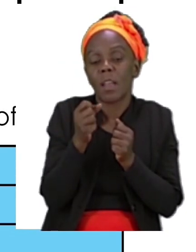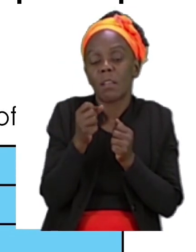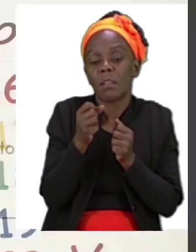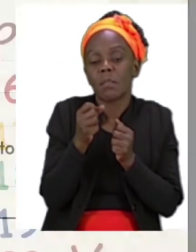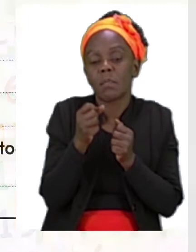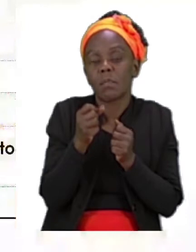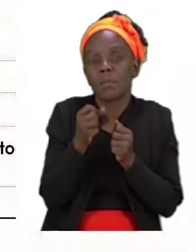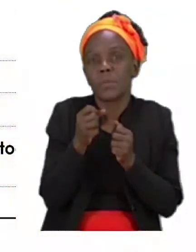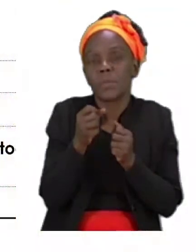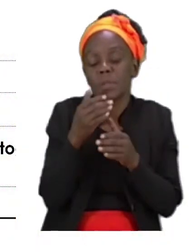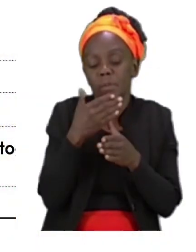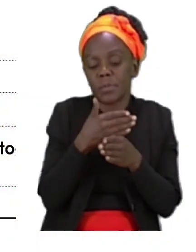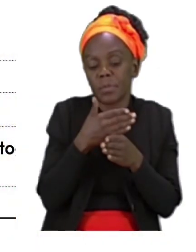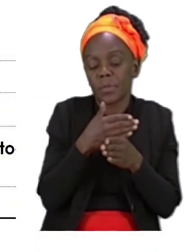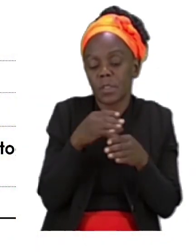have sport,